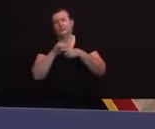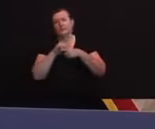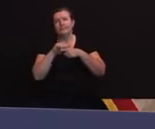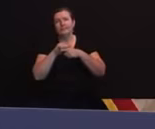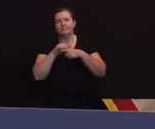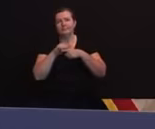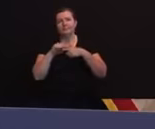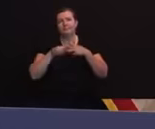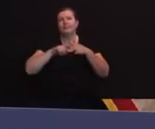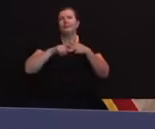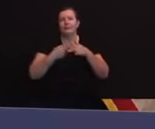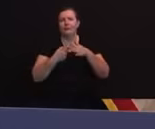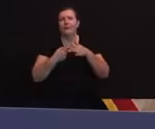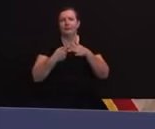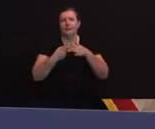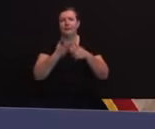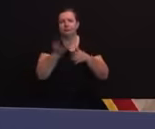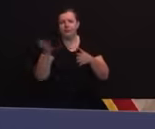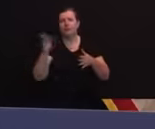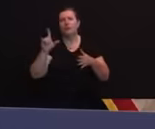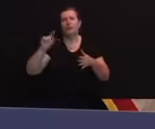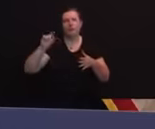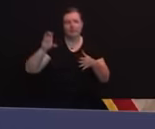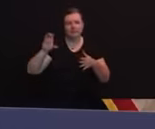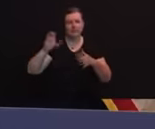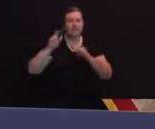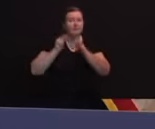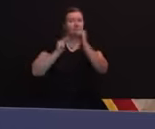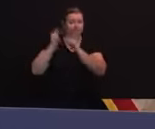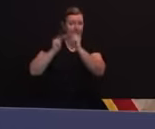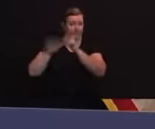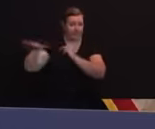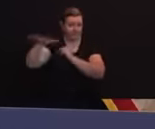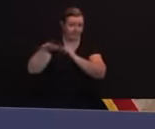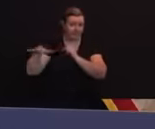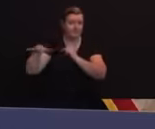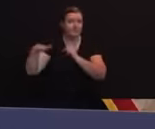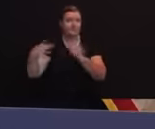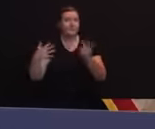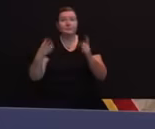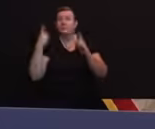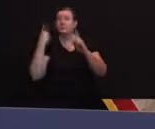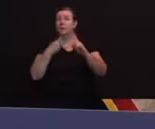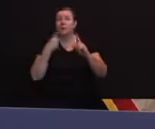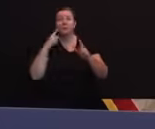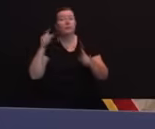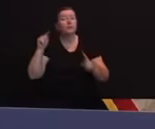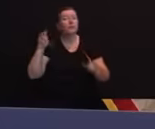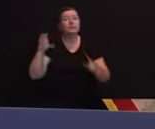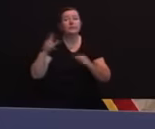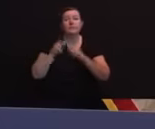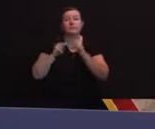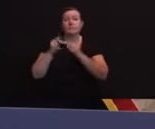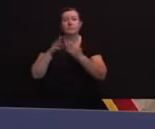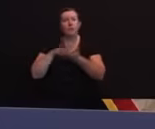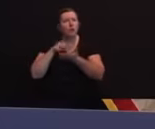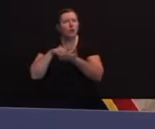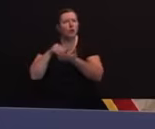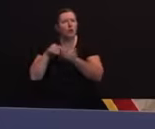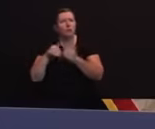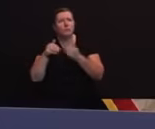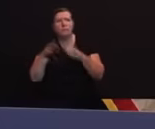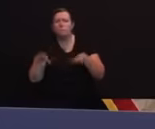program. The goal of this training is to keep facilities on the path to continuous best practice